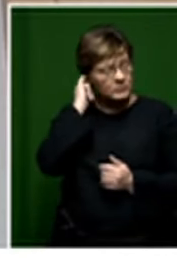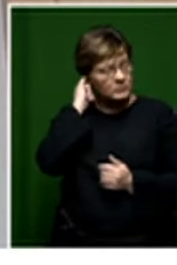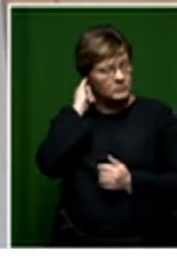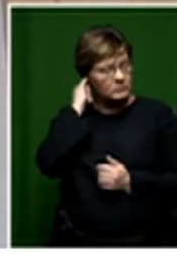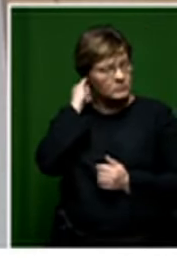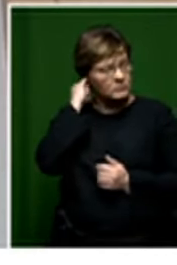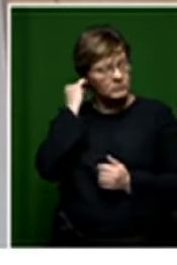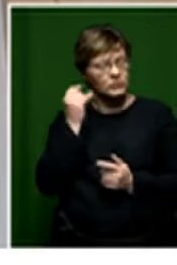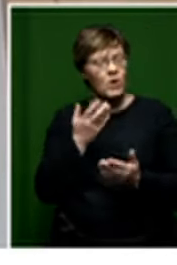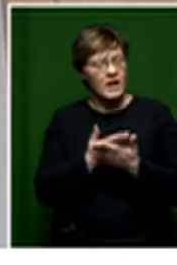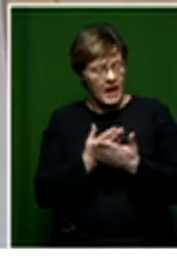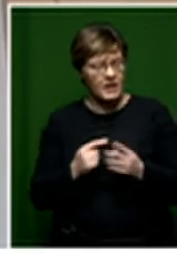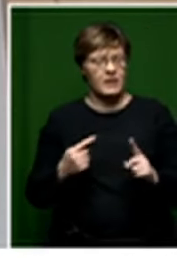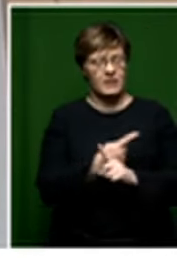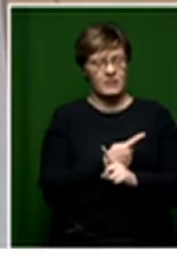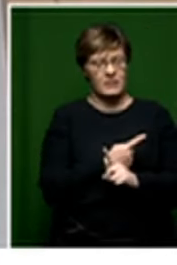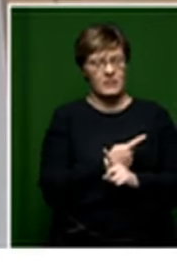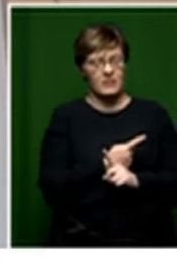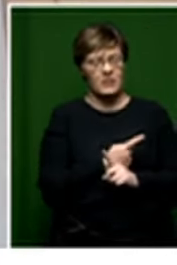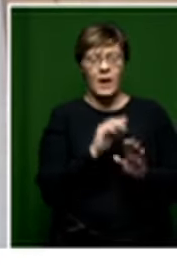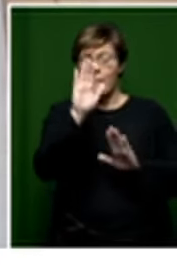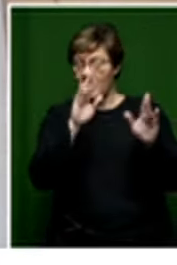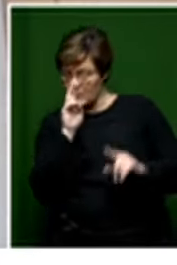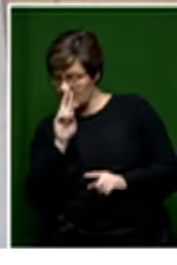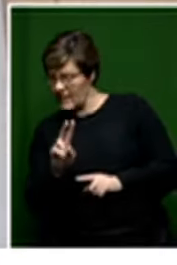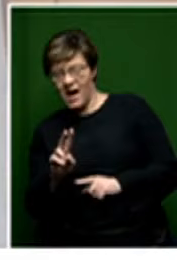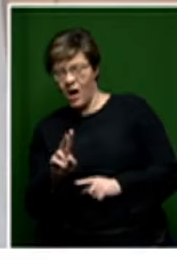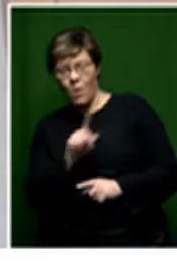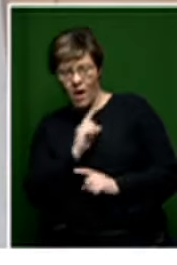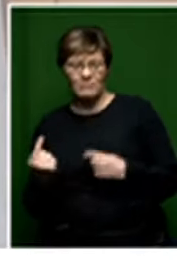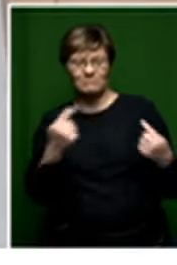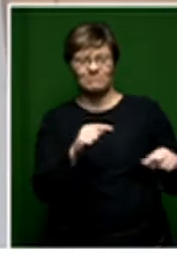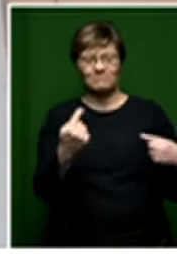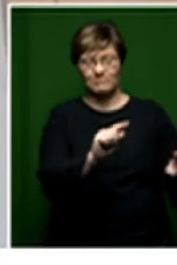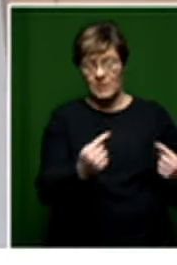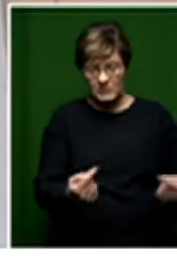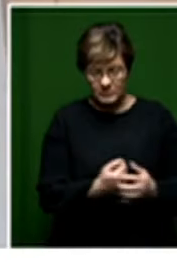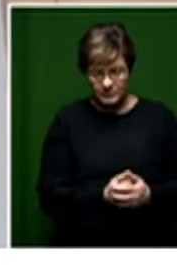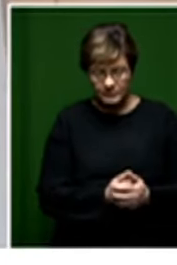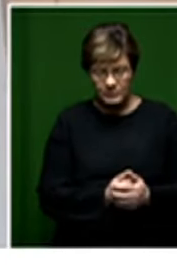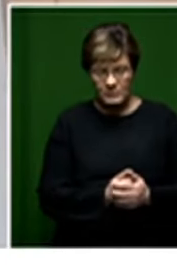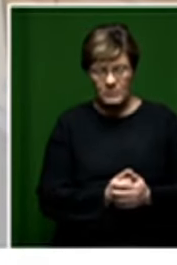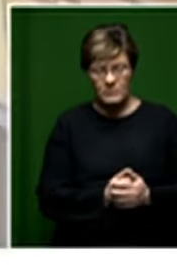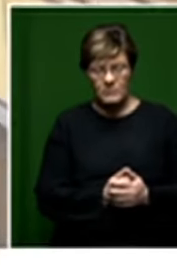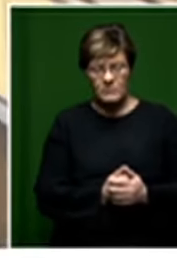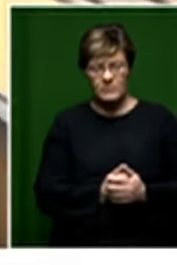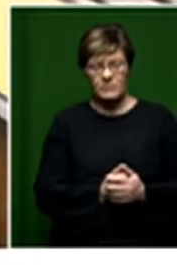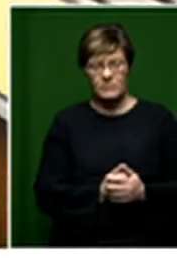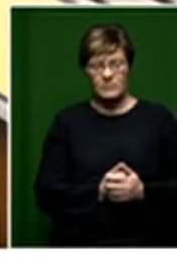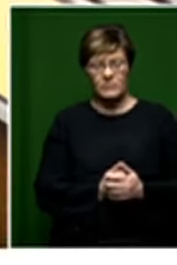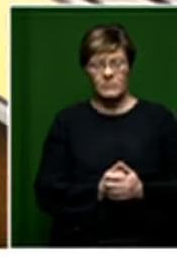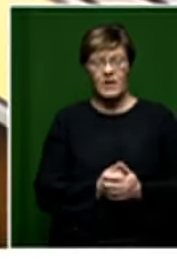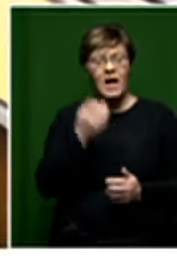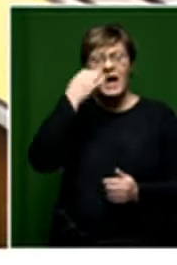to counteract these patterns that we're starting to see in our data. And how important has the role